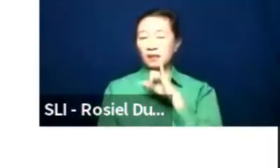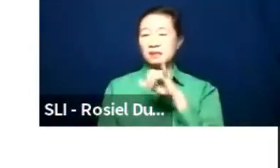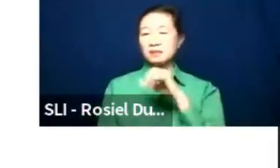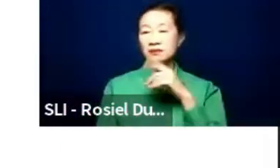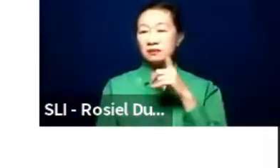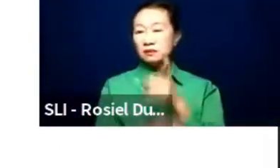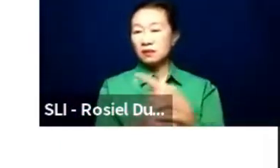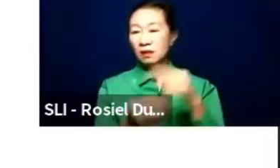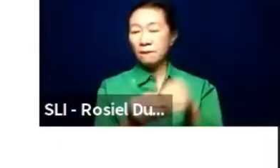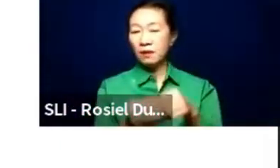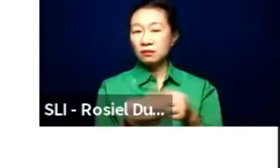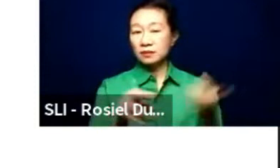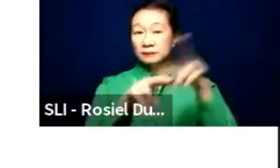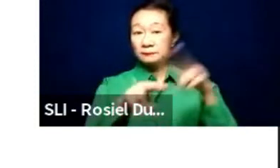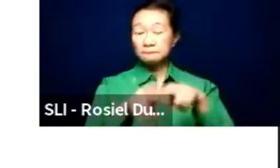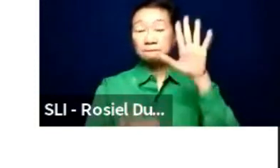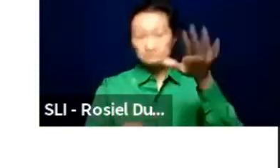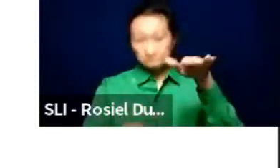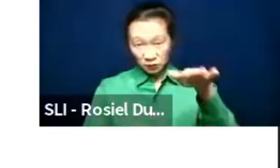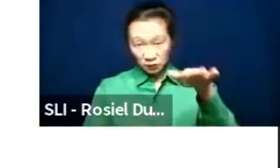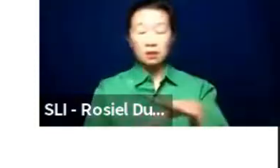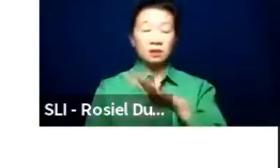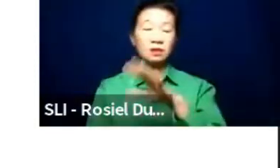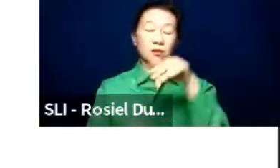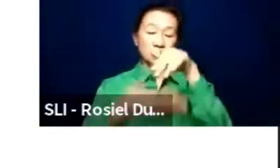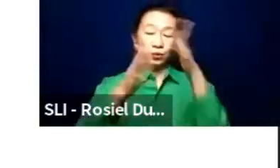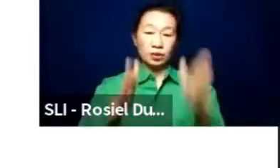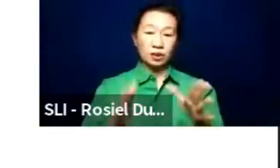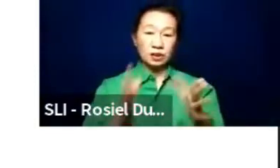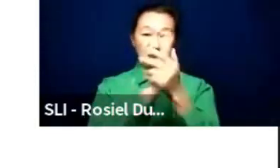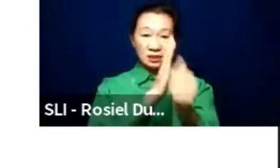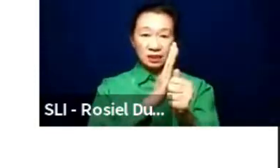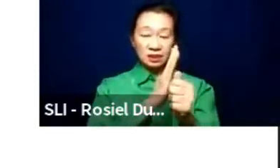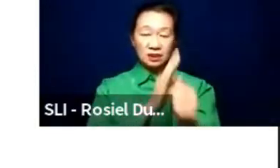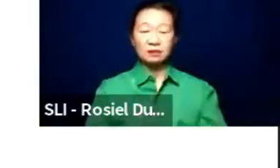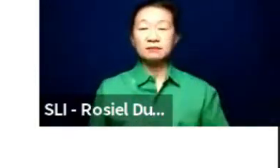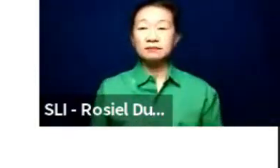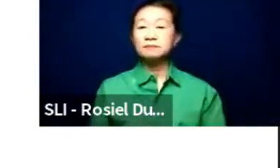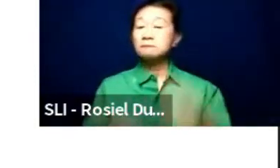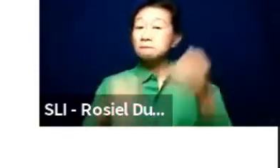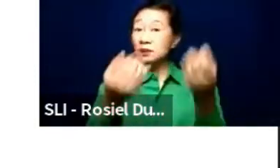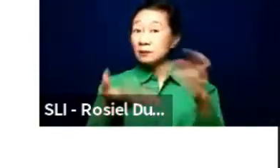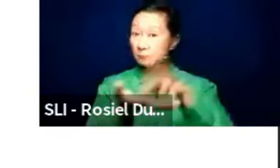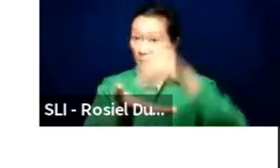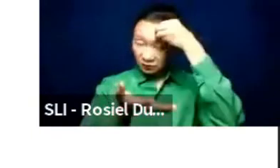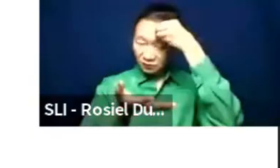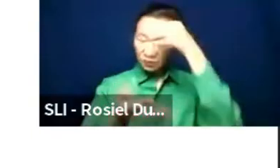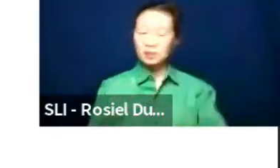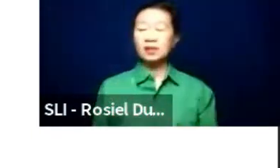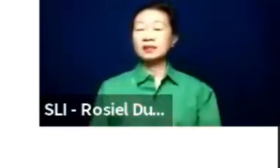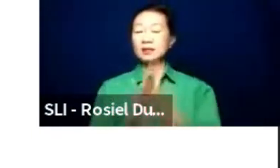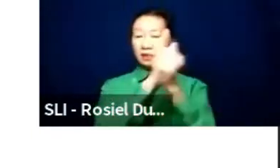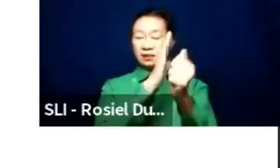about enlarging your child and your students' skill set. Madami siyang matututunan na